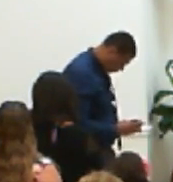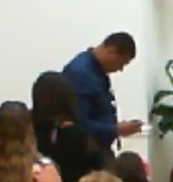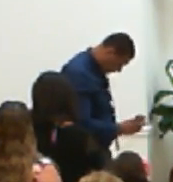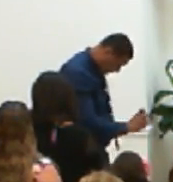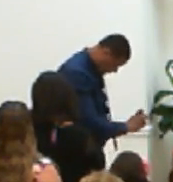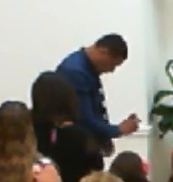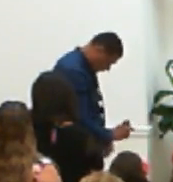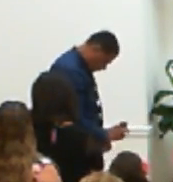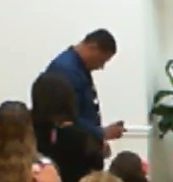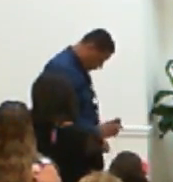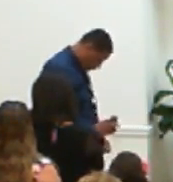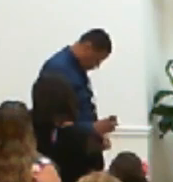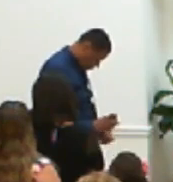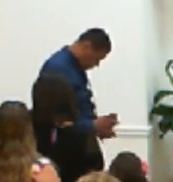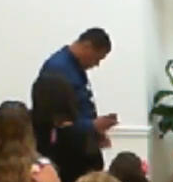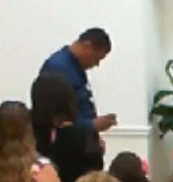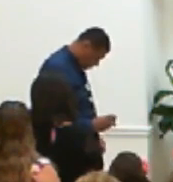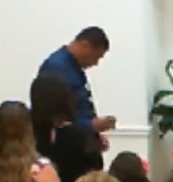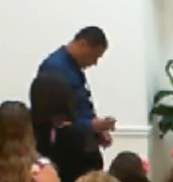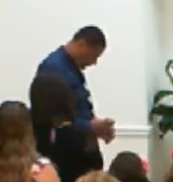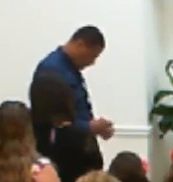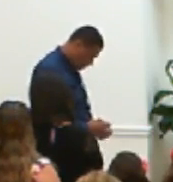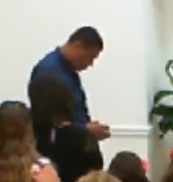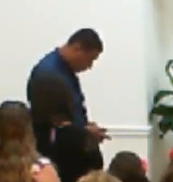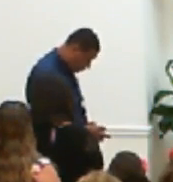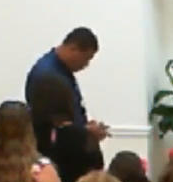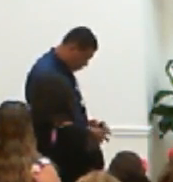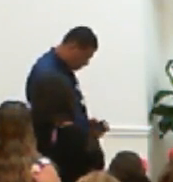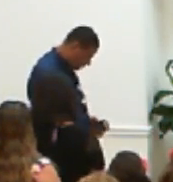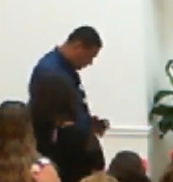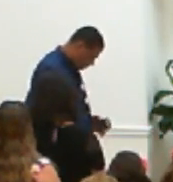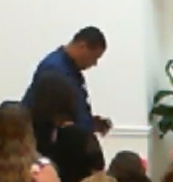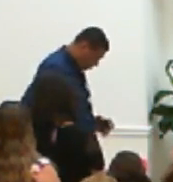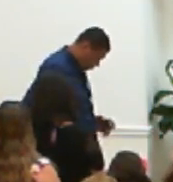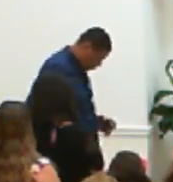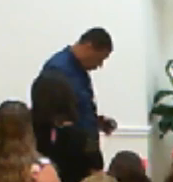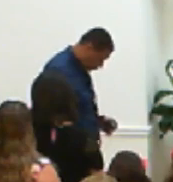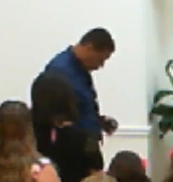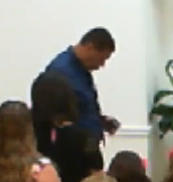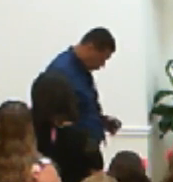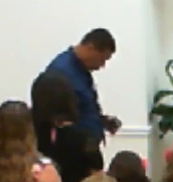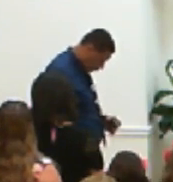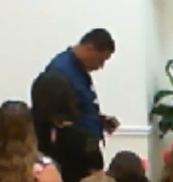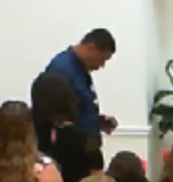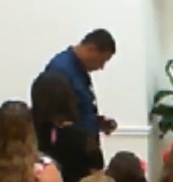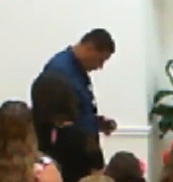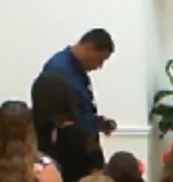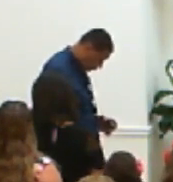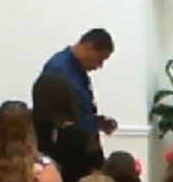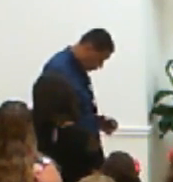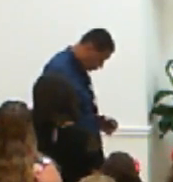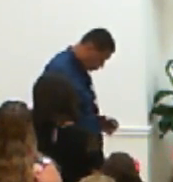reflecting the hope, the salvation that only can come through Jesus.